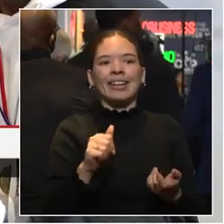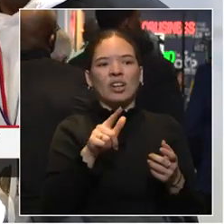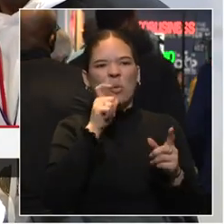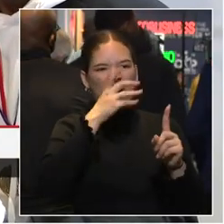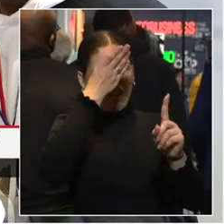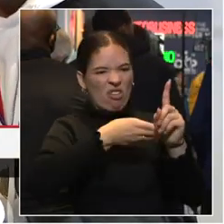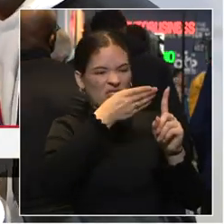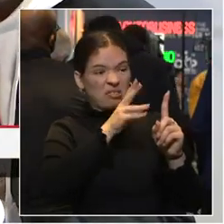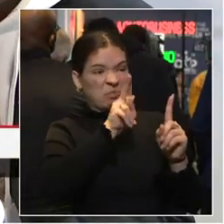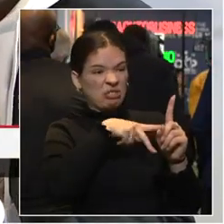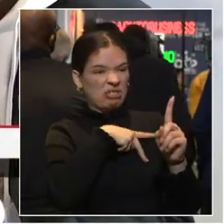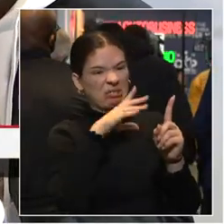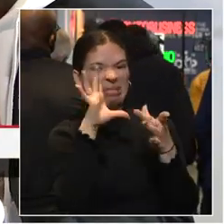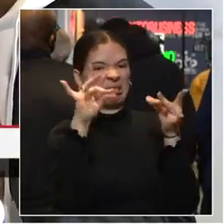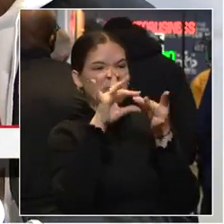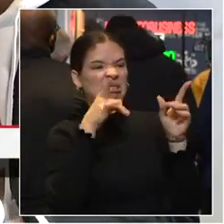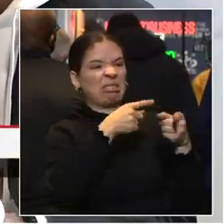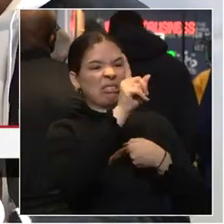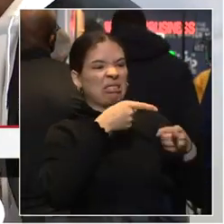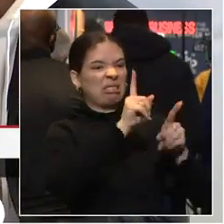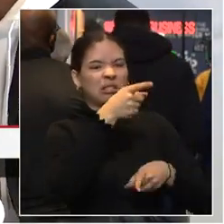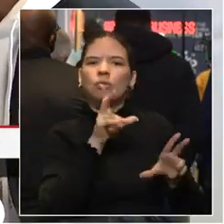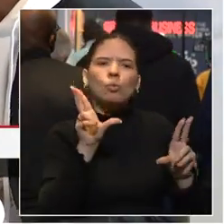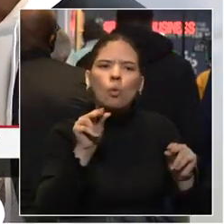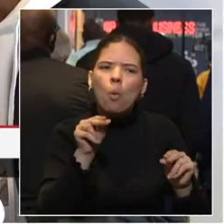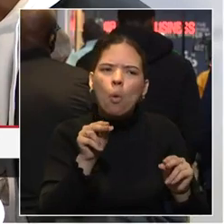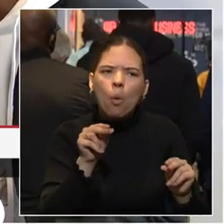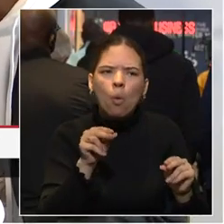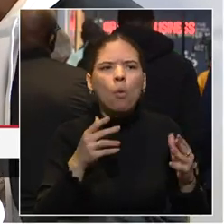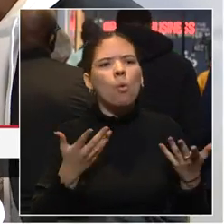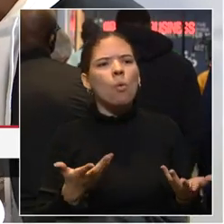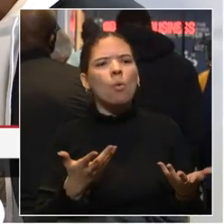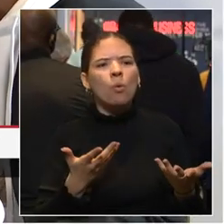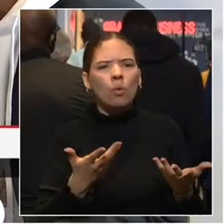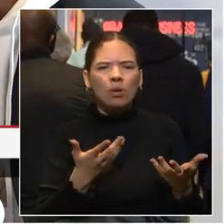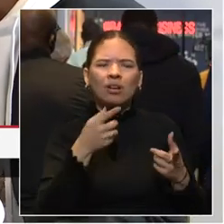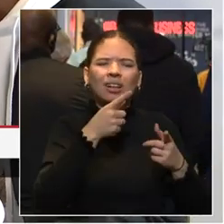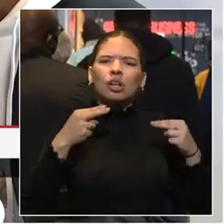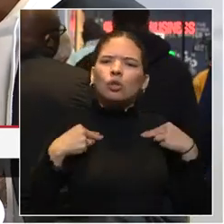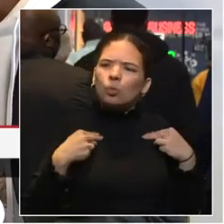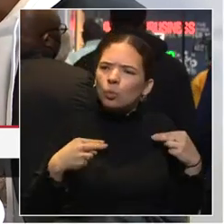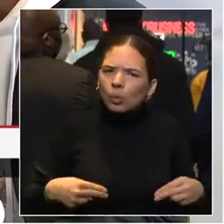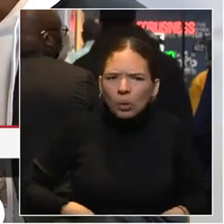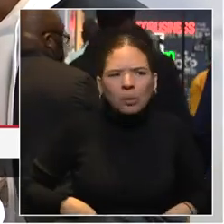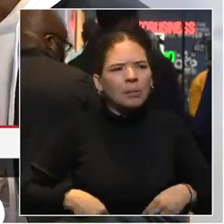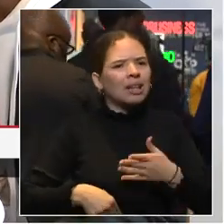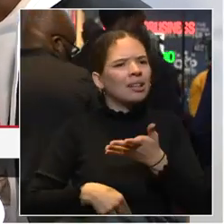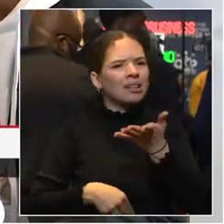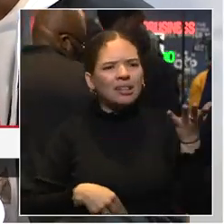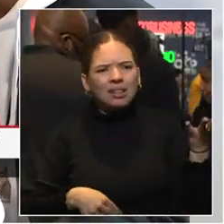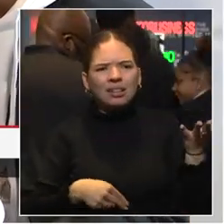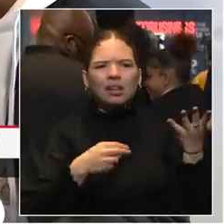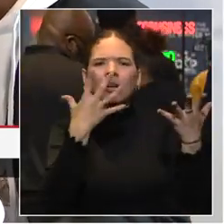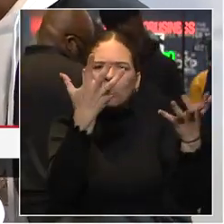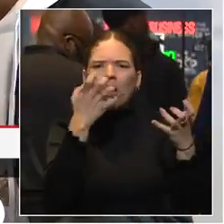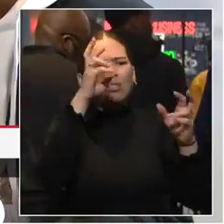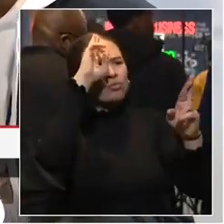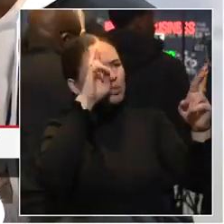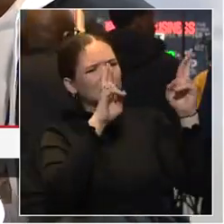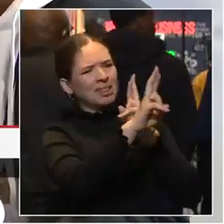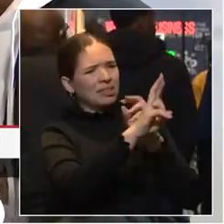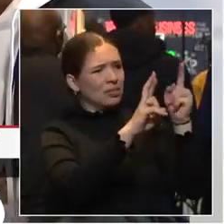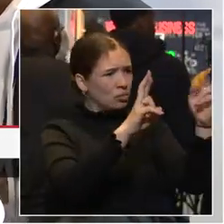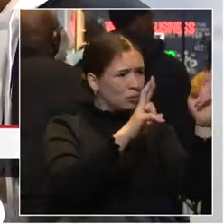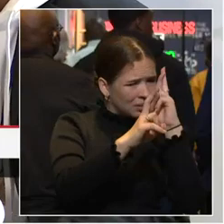that our peers are also humans. They're not work robots. And just as you will want to be respected in that way. Absolutely. That's